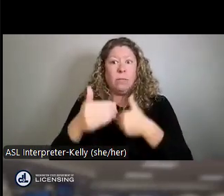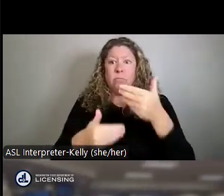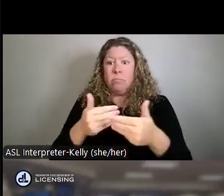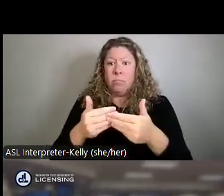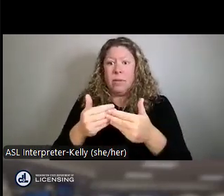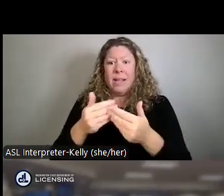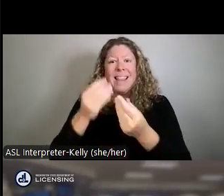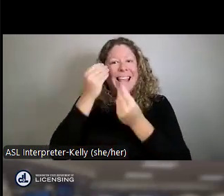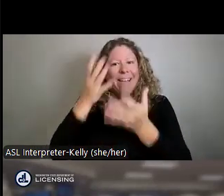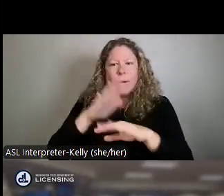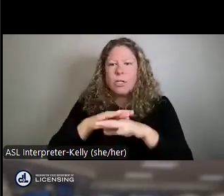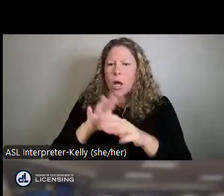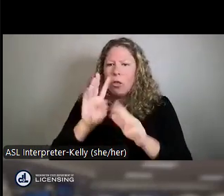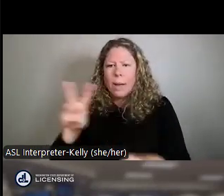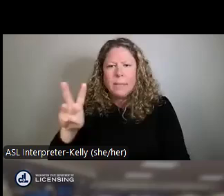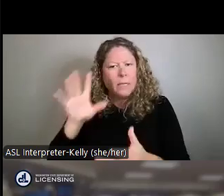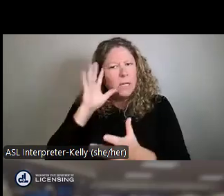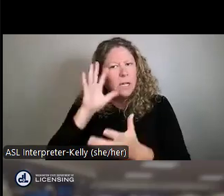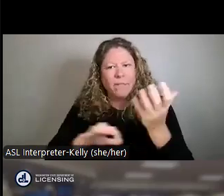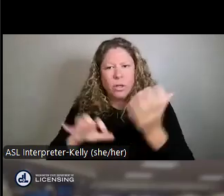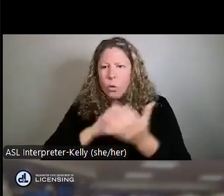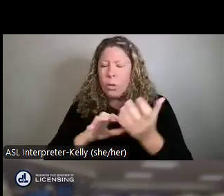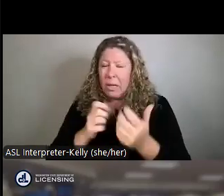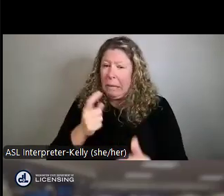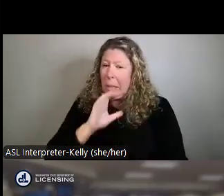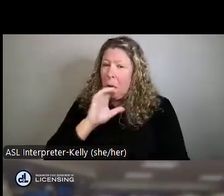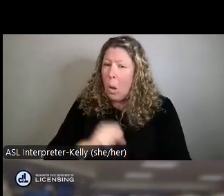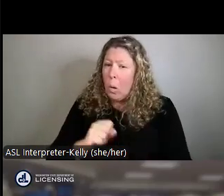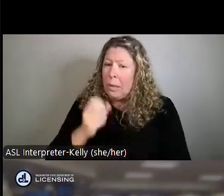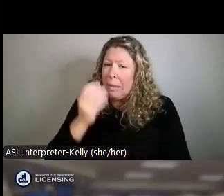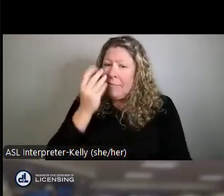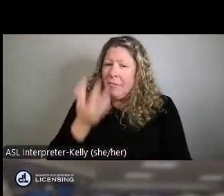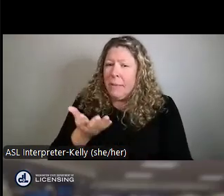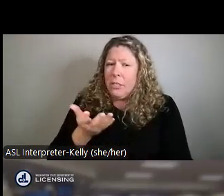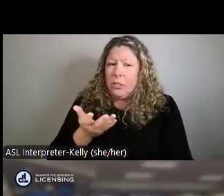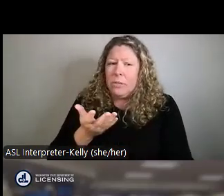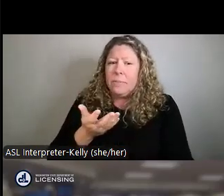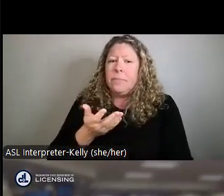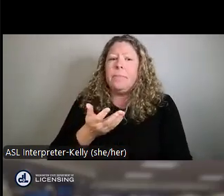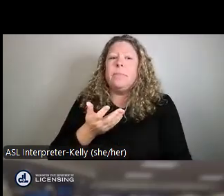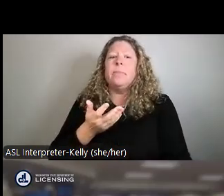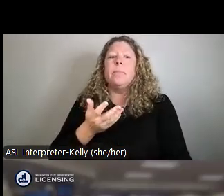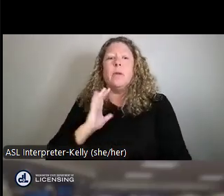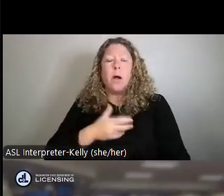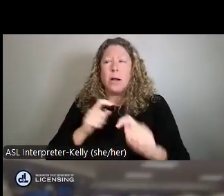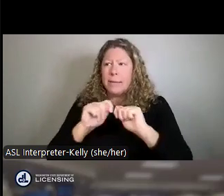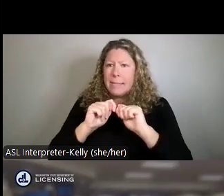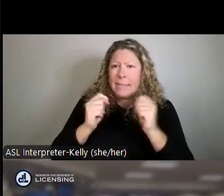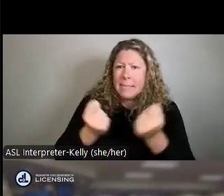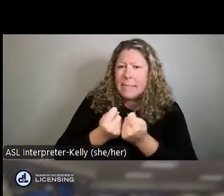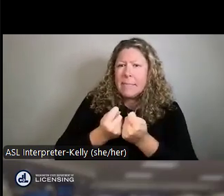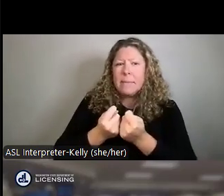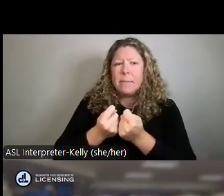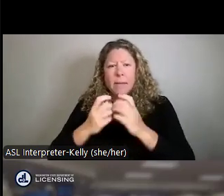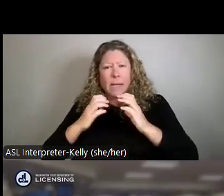website was confusing and a little bit out of date. So with the help of our team and customer insights